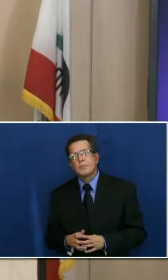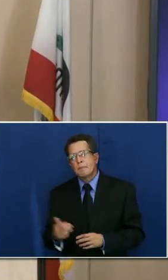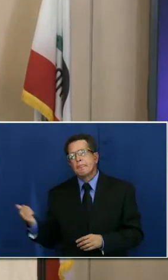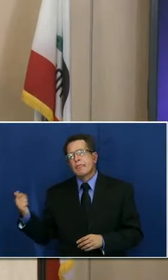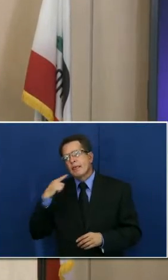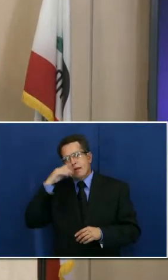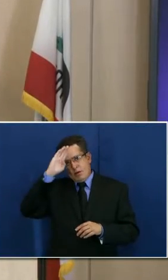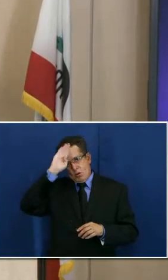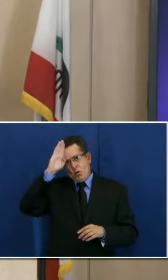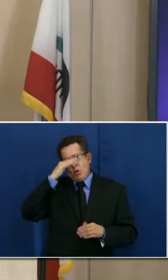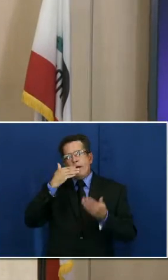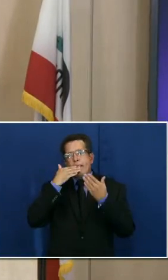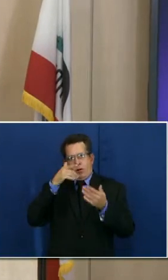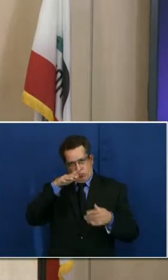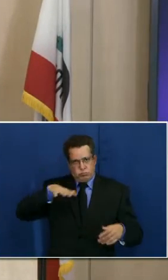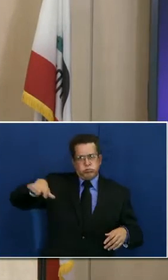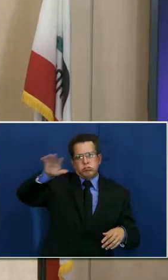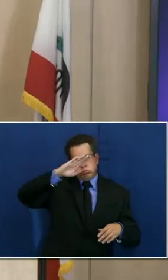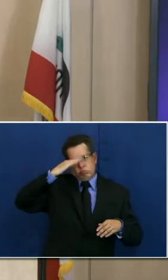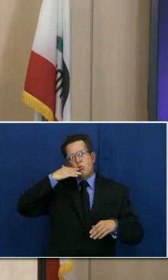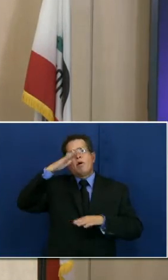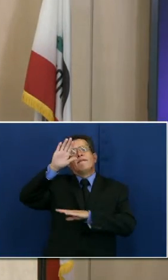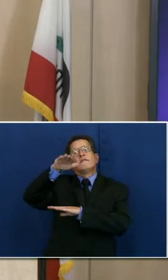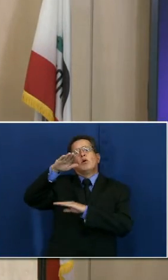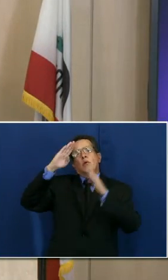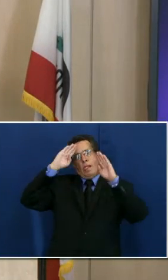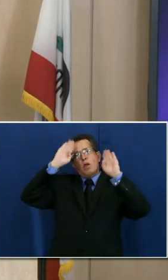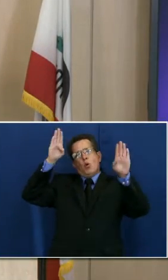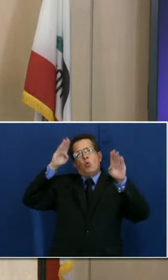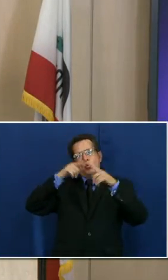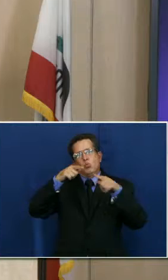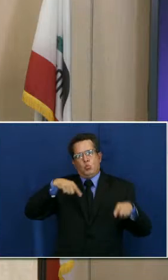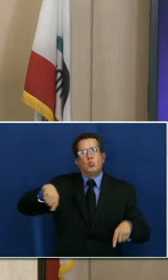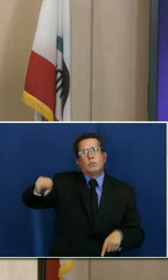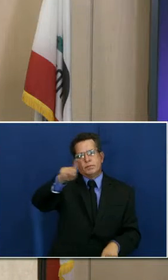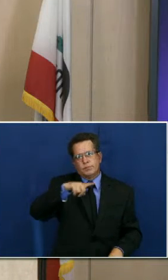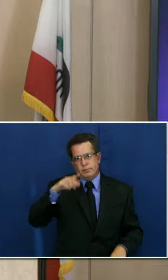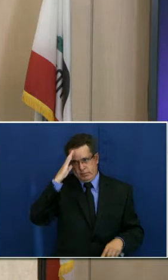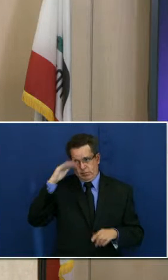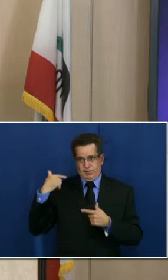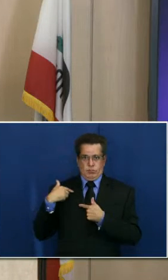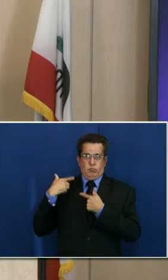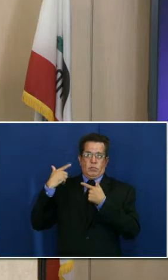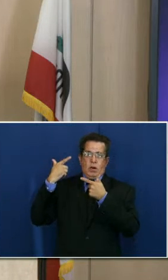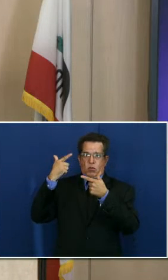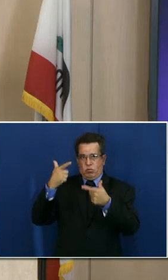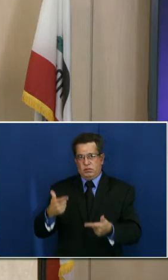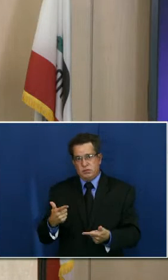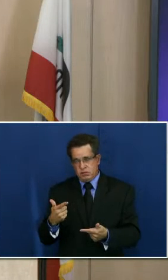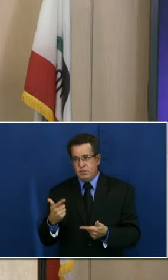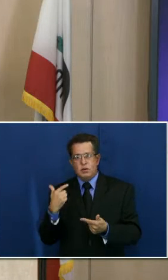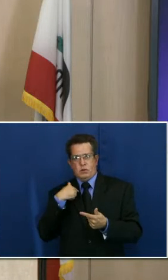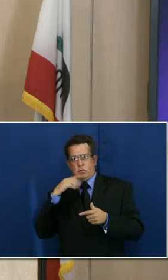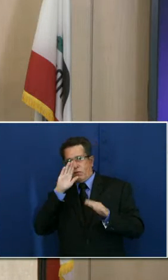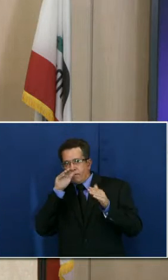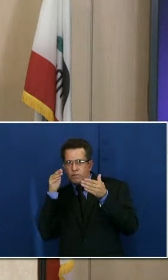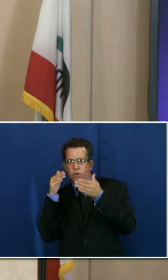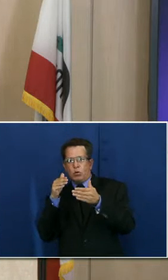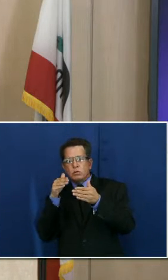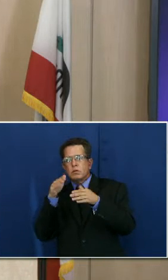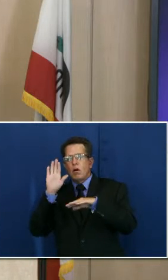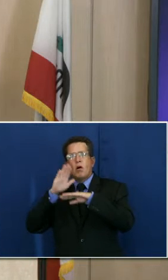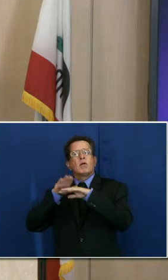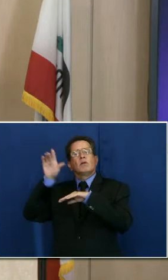Thank you, Chairman Cox, and good afternoon. We know over the last few weeks the focus of attention has been around the